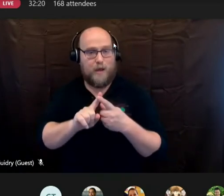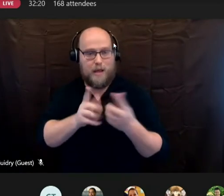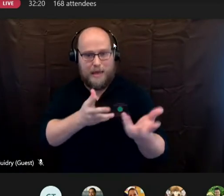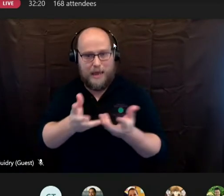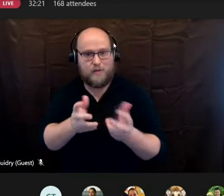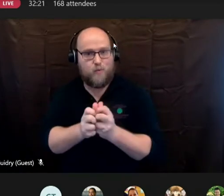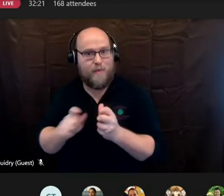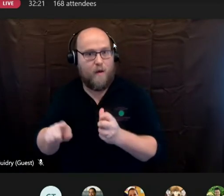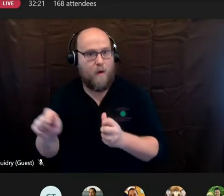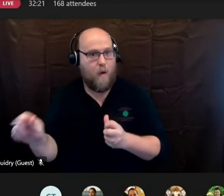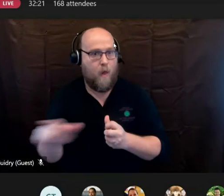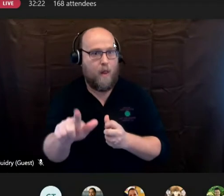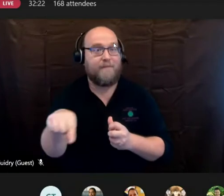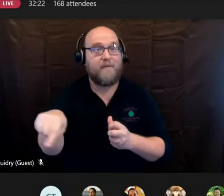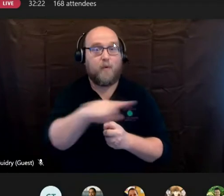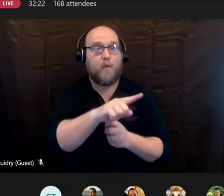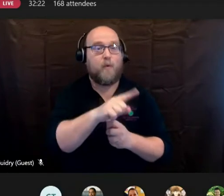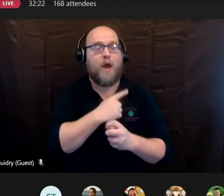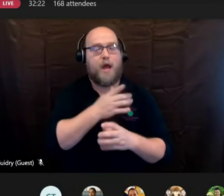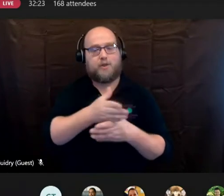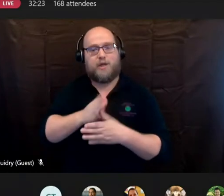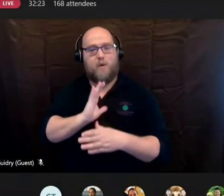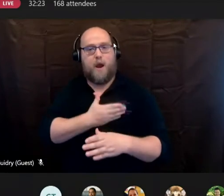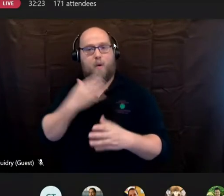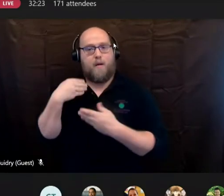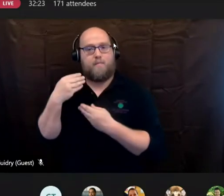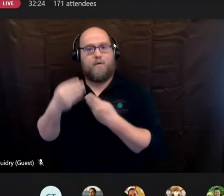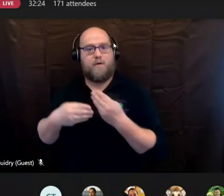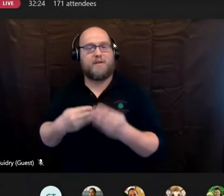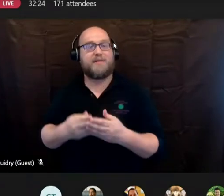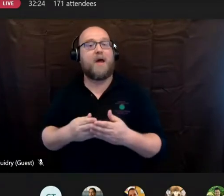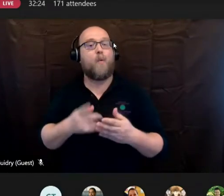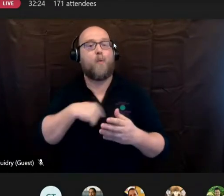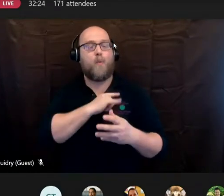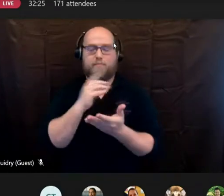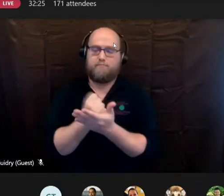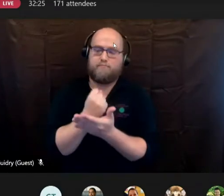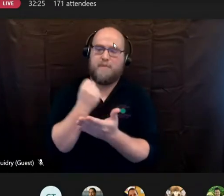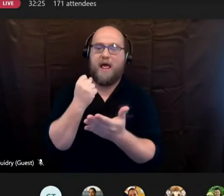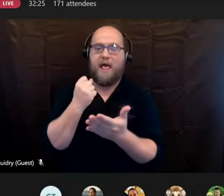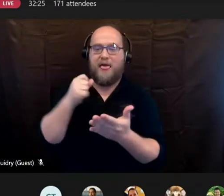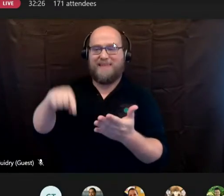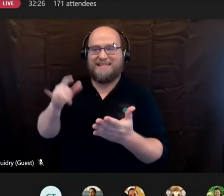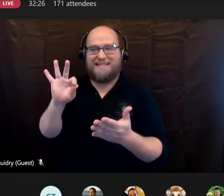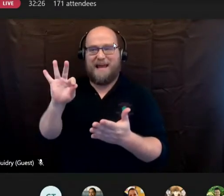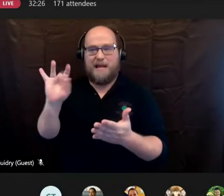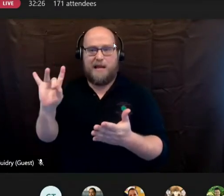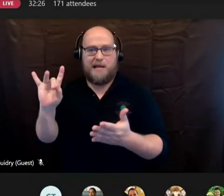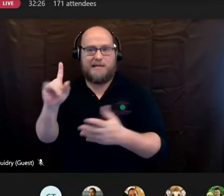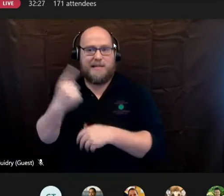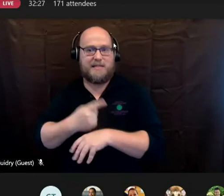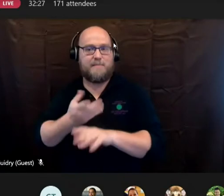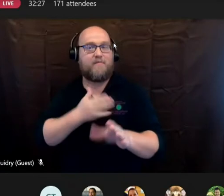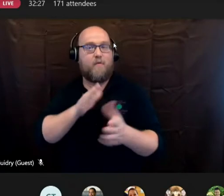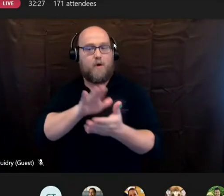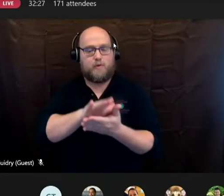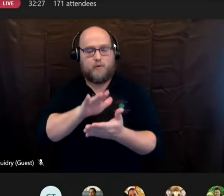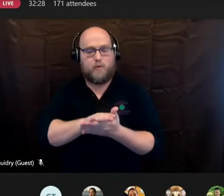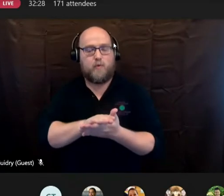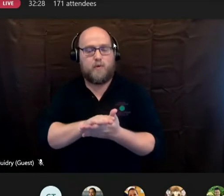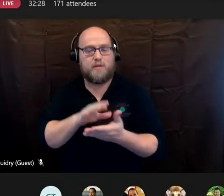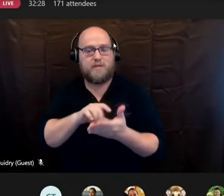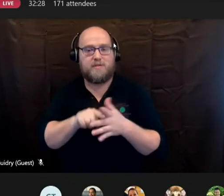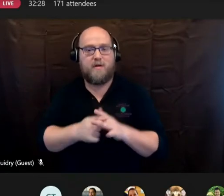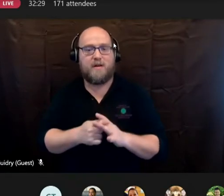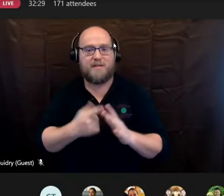the most of the next 98 days before the school starts, so we hear from you, work with you, and talk to you about how we're getting prepared and ready